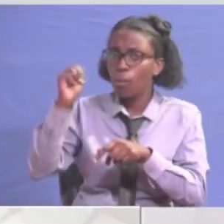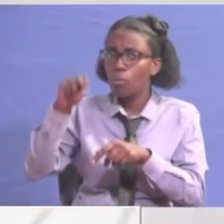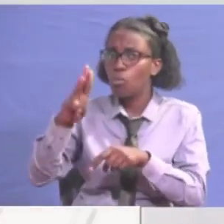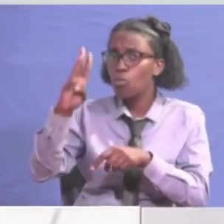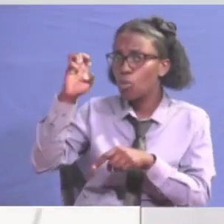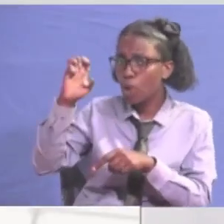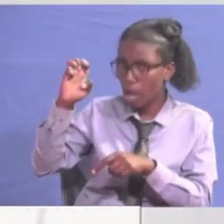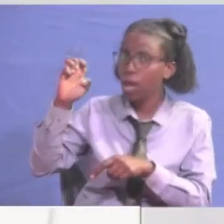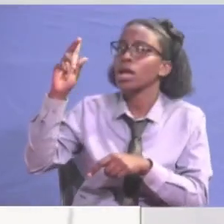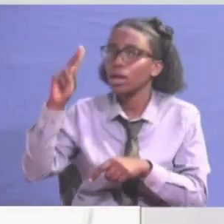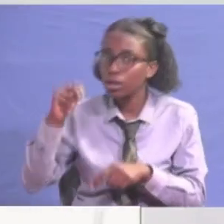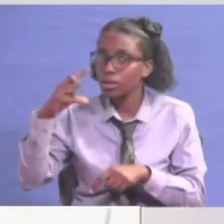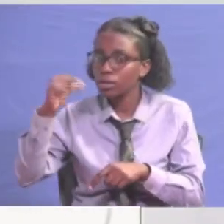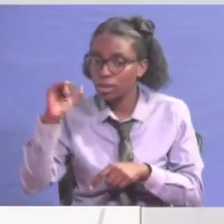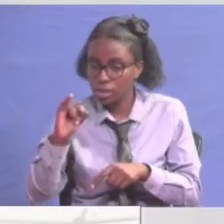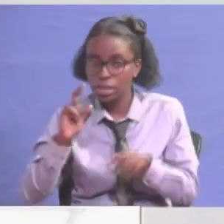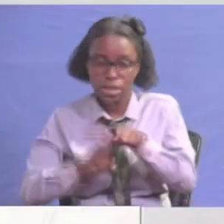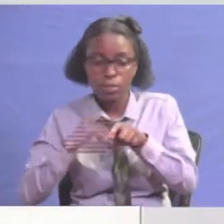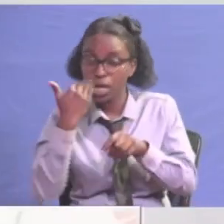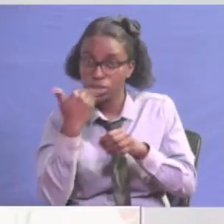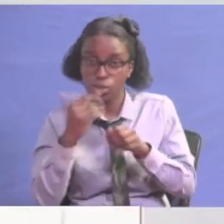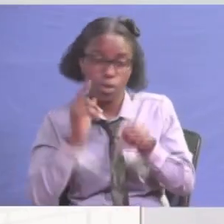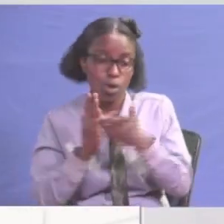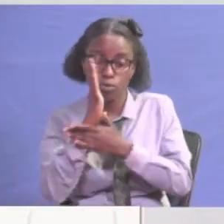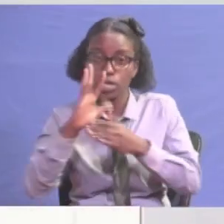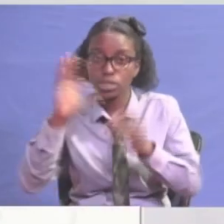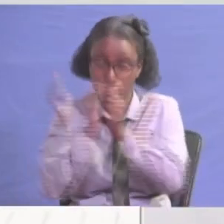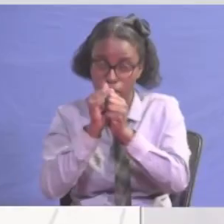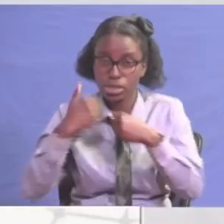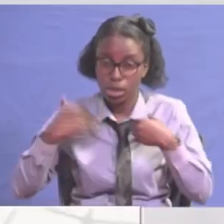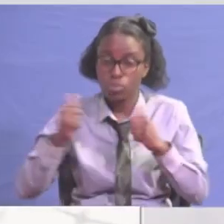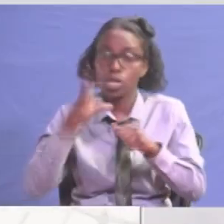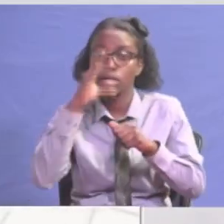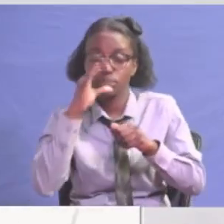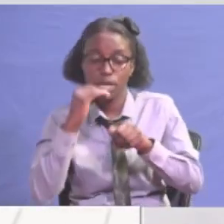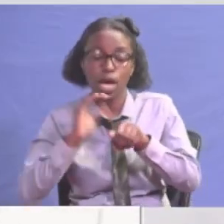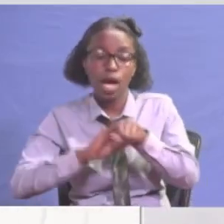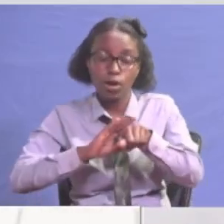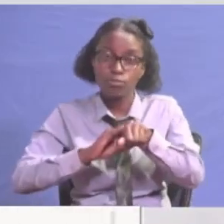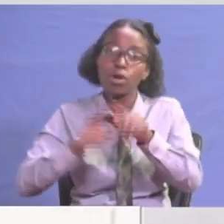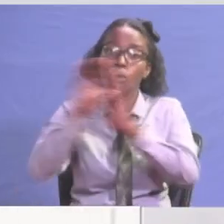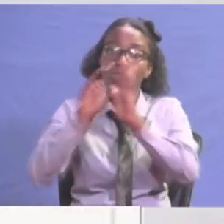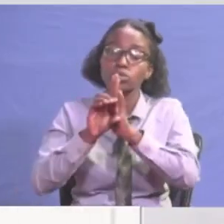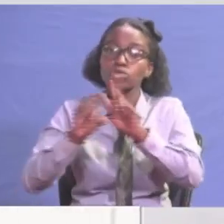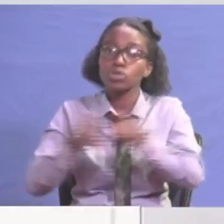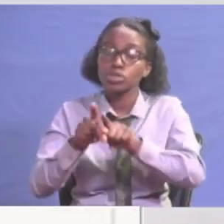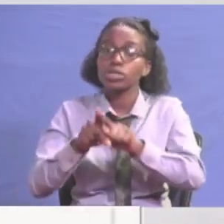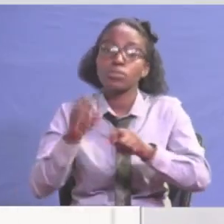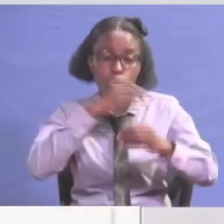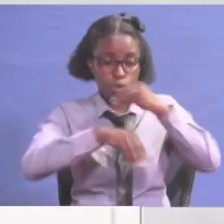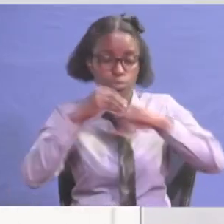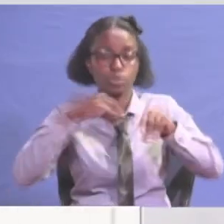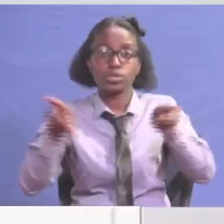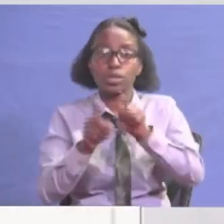accuses Gachagua of over 10 violations, including breaches of the Constitution, corruption and